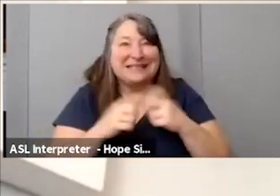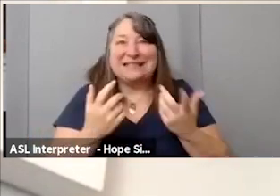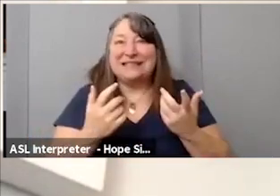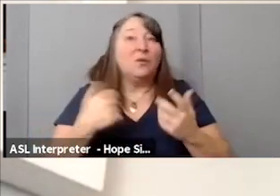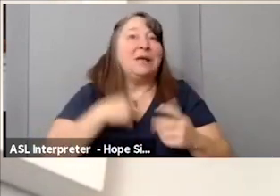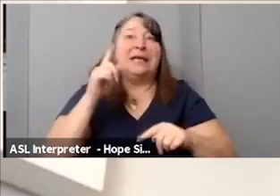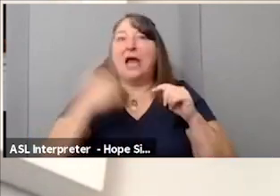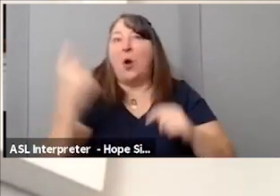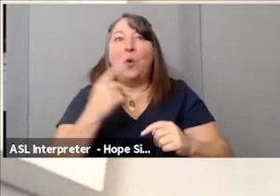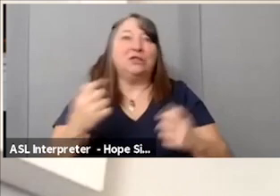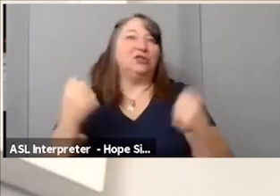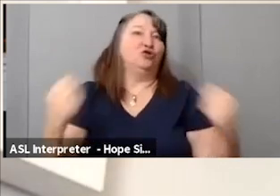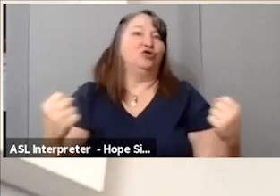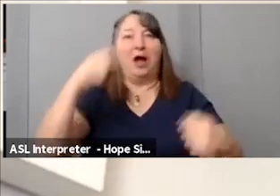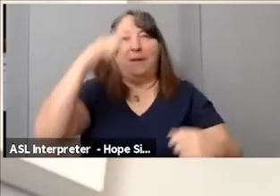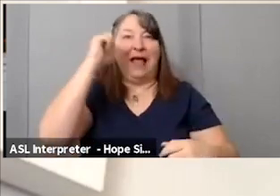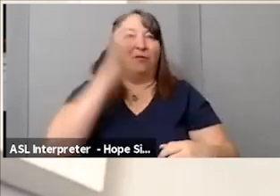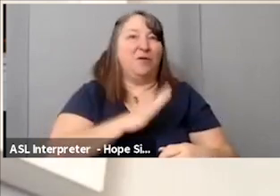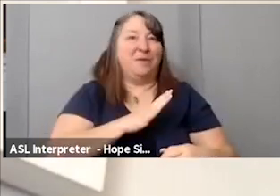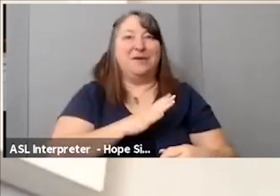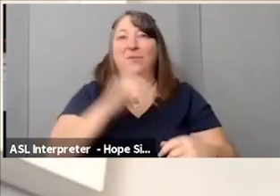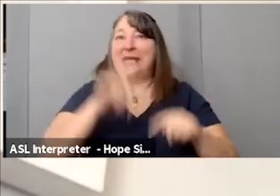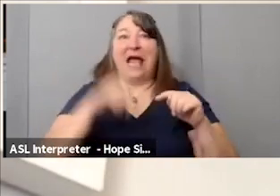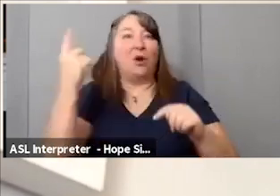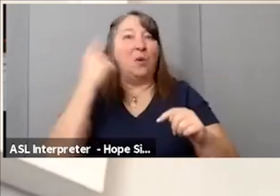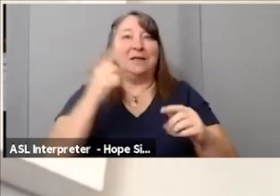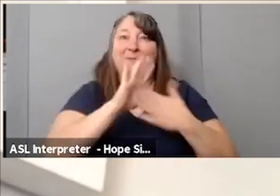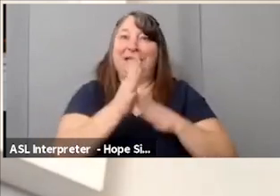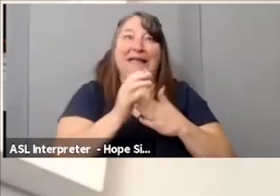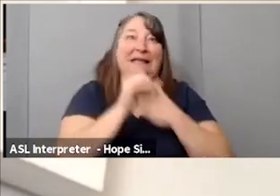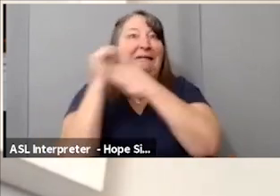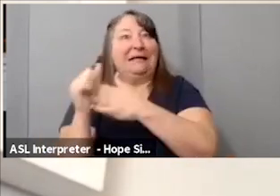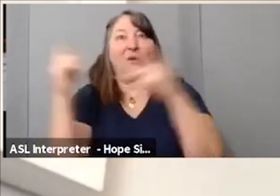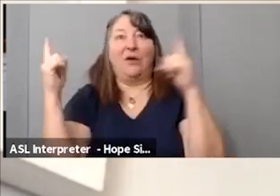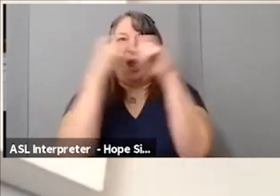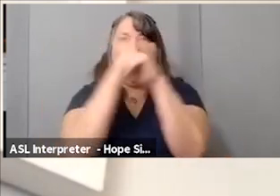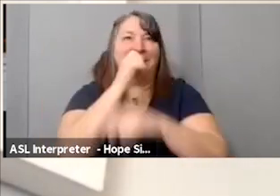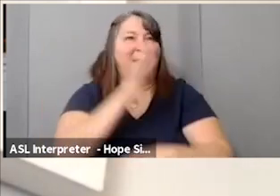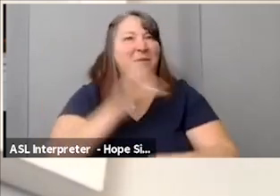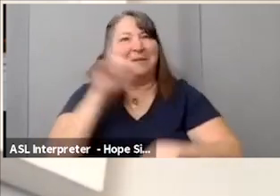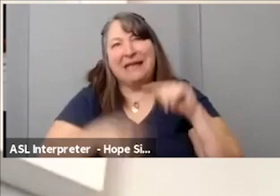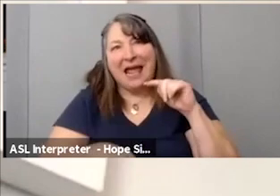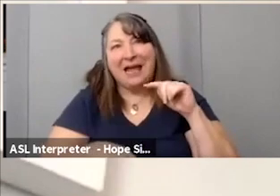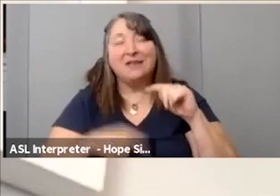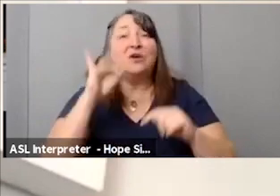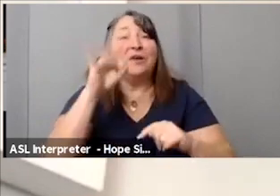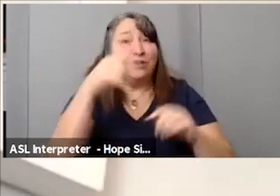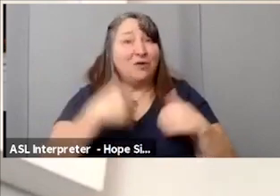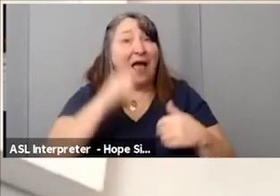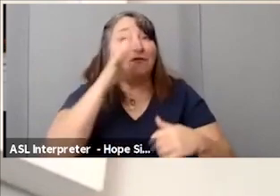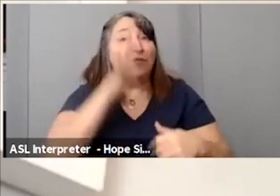the woman that is leading the charge. We are complicated women. And if you have women that are